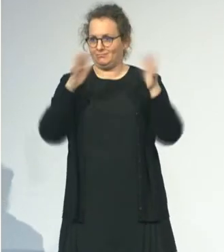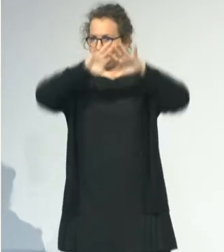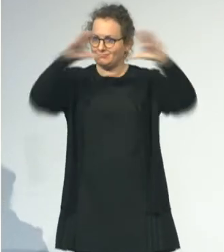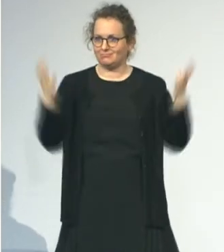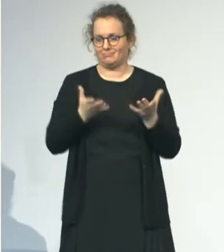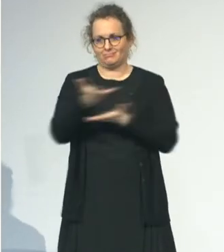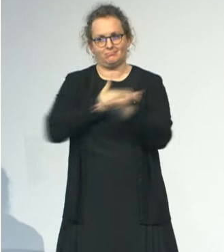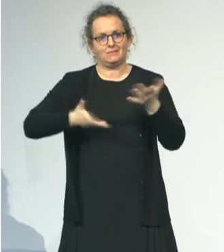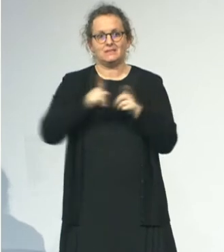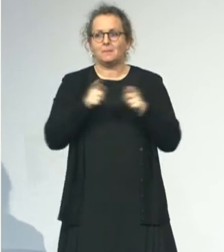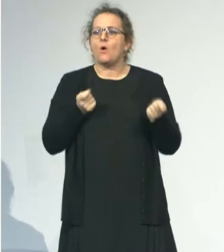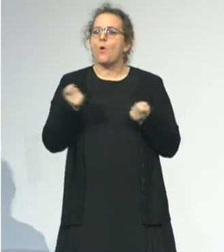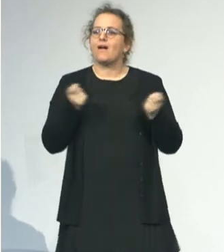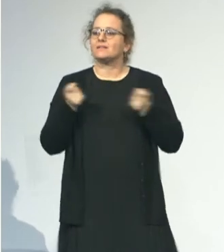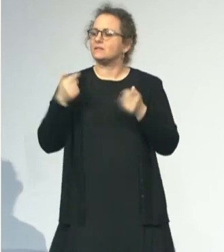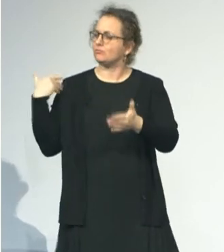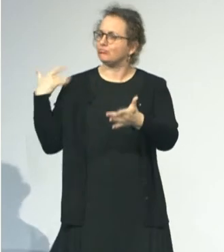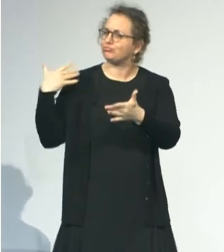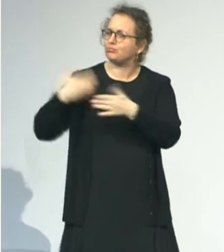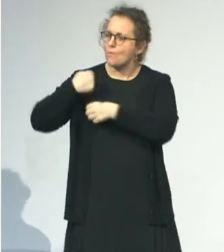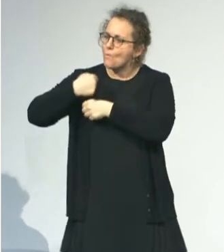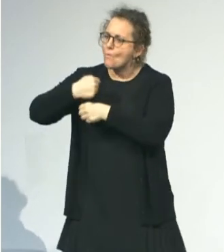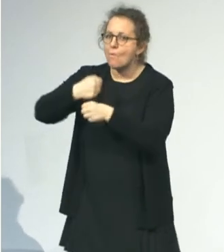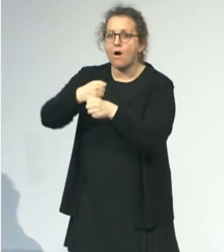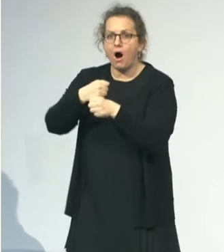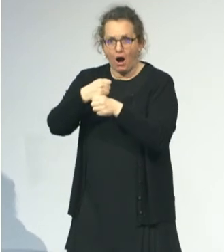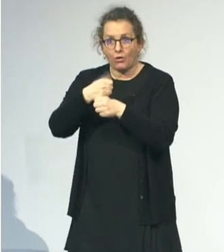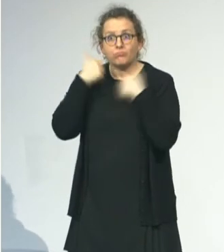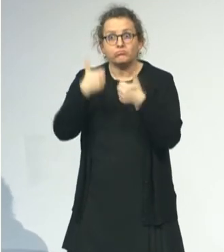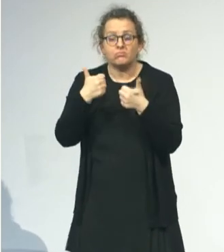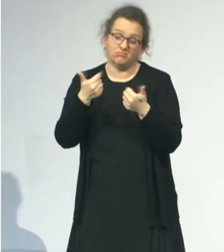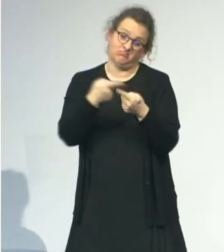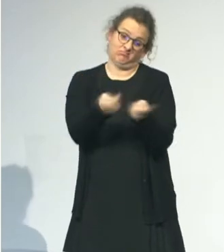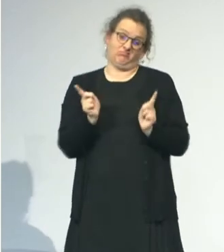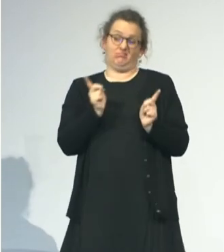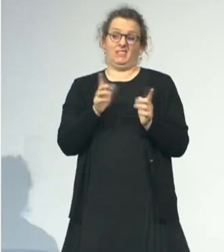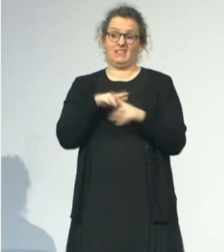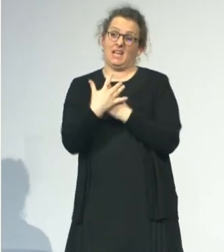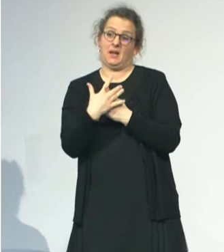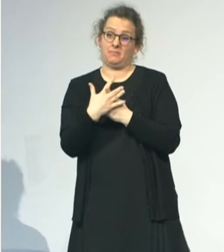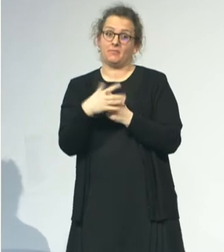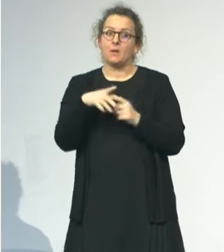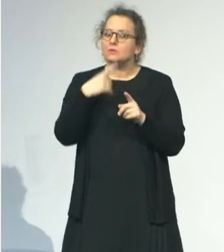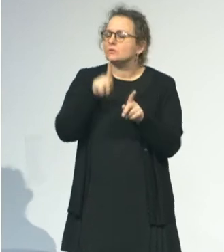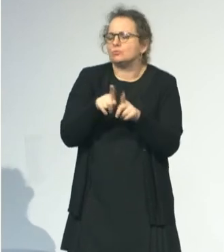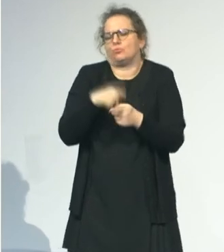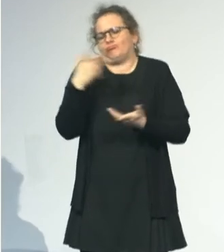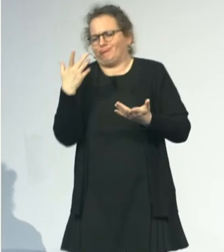great honor and pleasure, and teaches me new things every single day. Zero